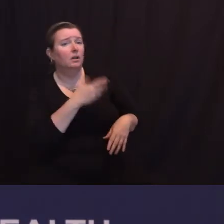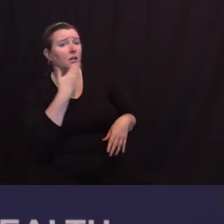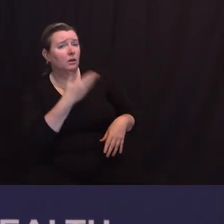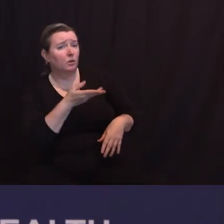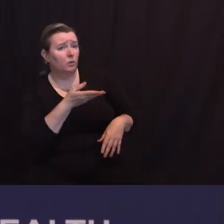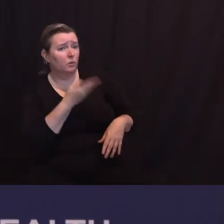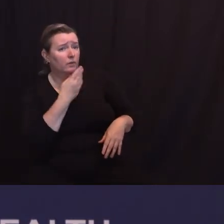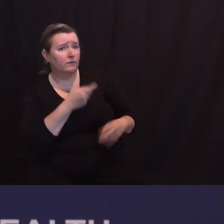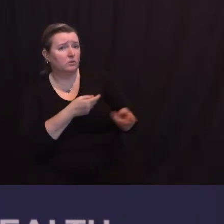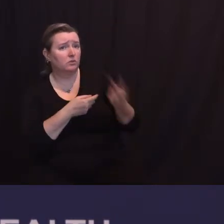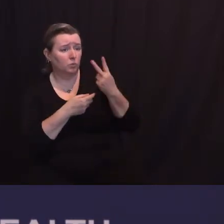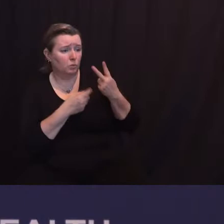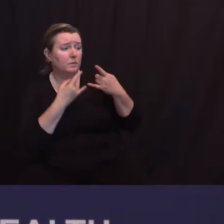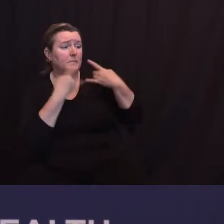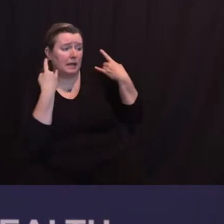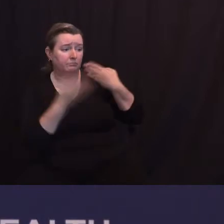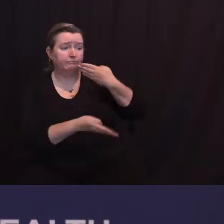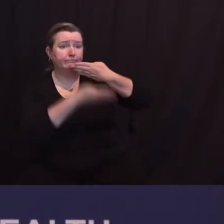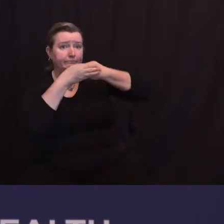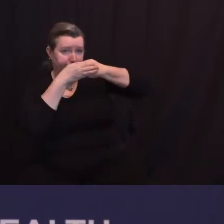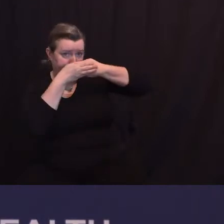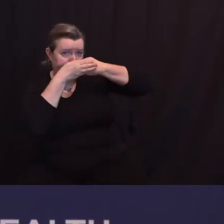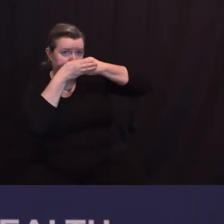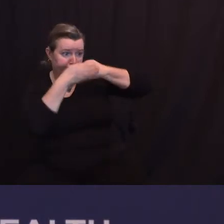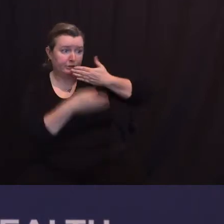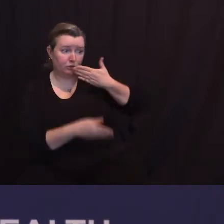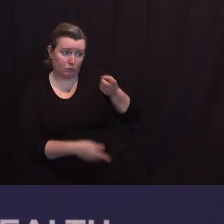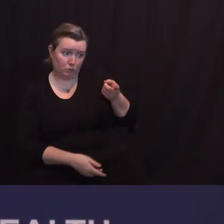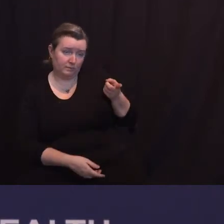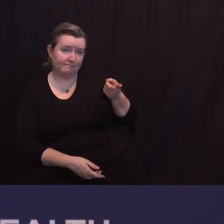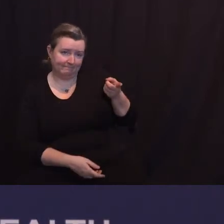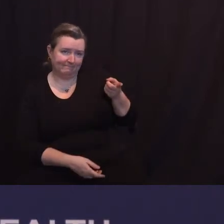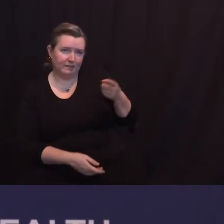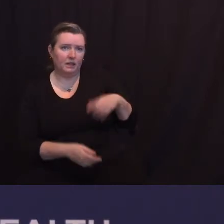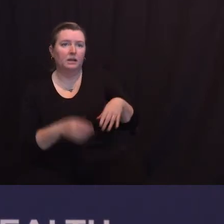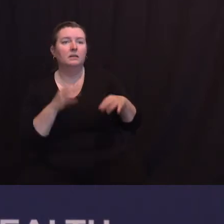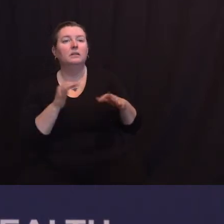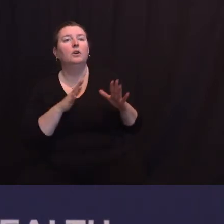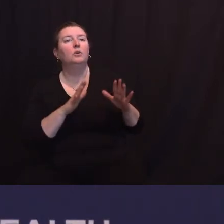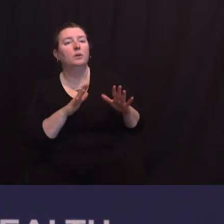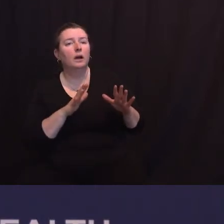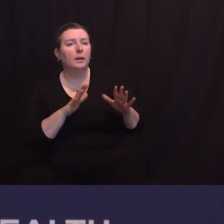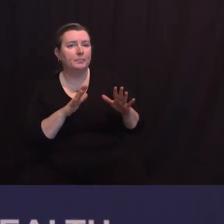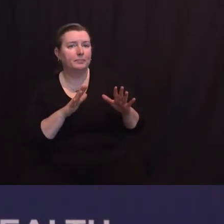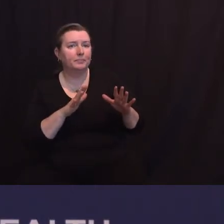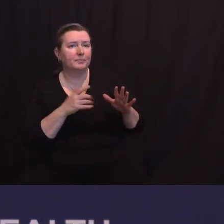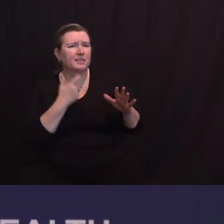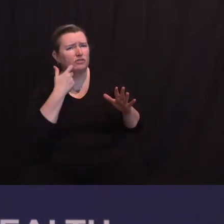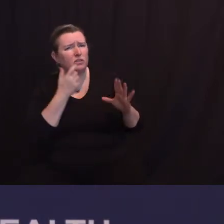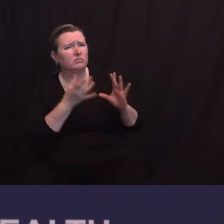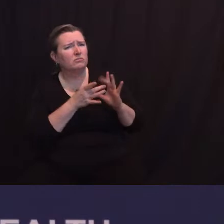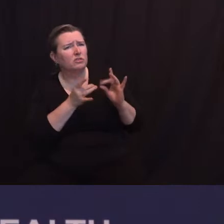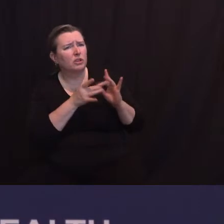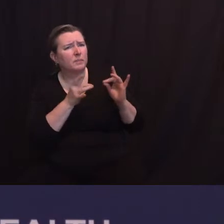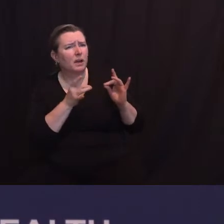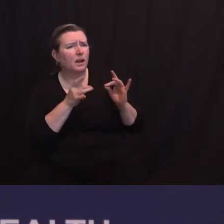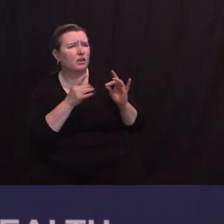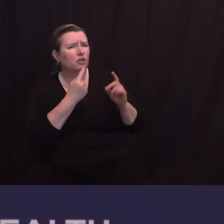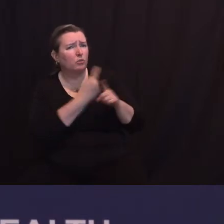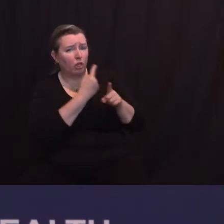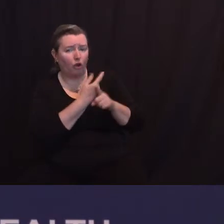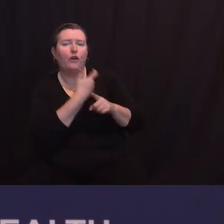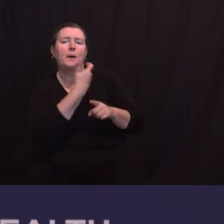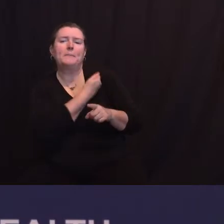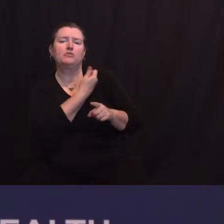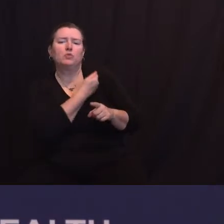you. This is a great example of what Judy and I were just talking about on the immunizations. I mean, this is a case where life